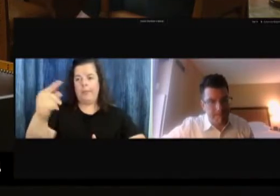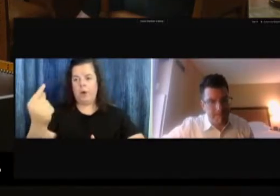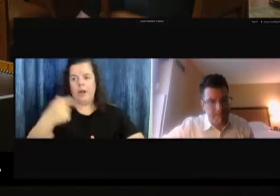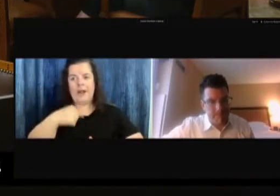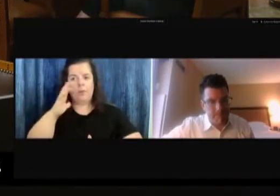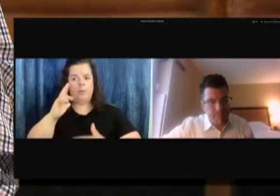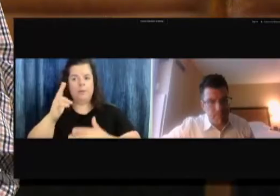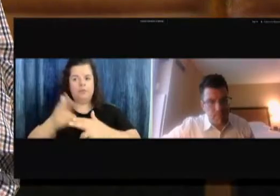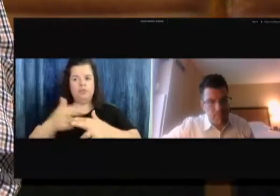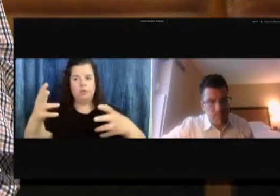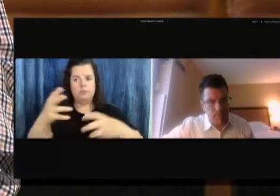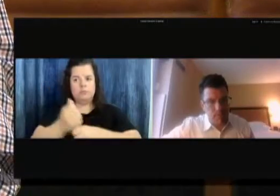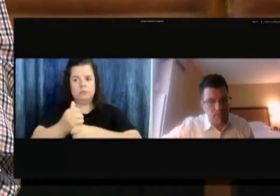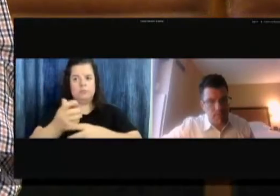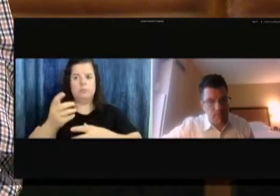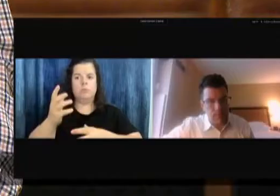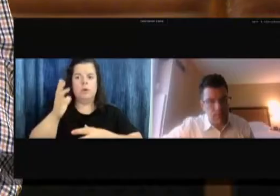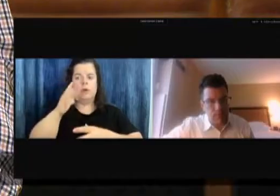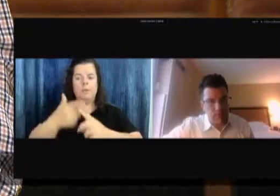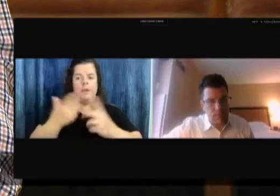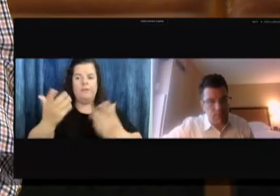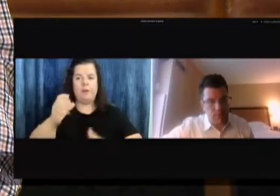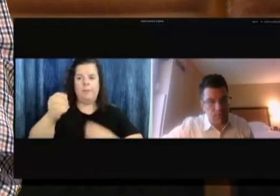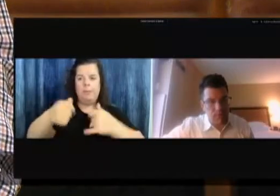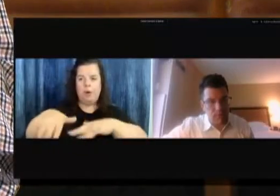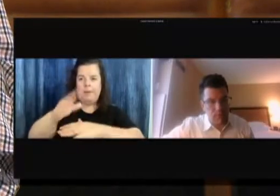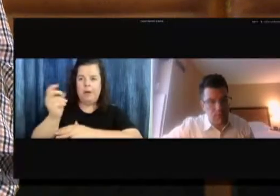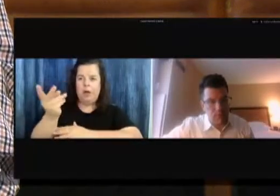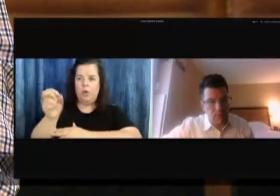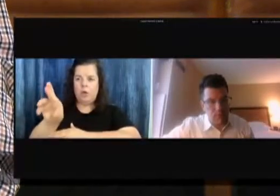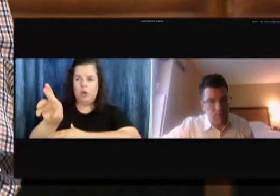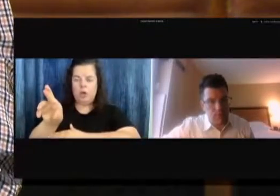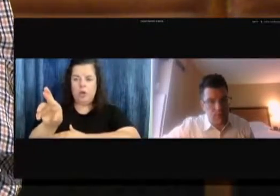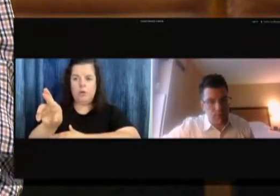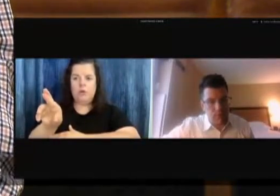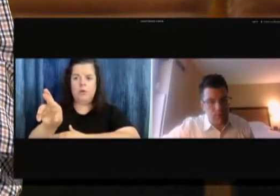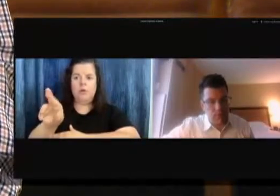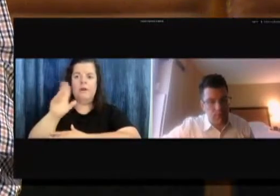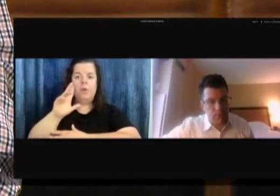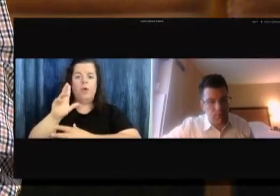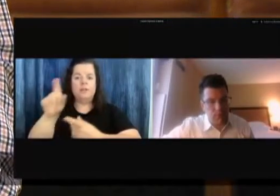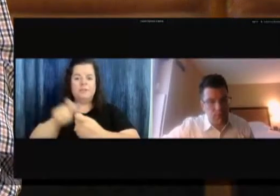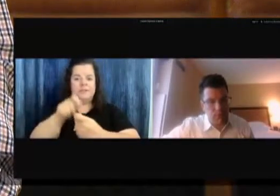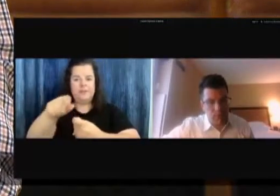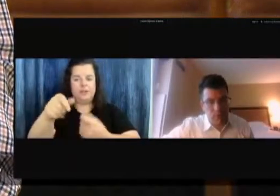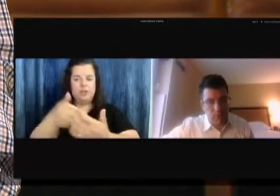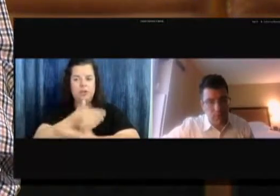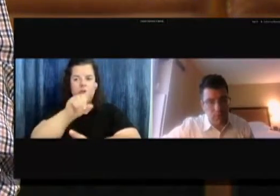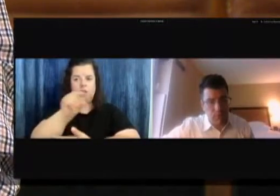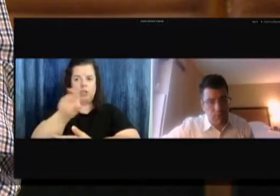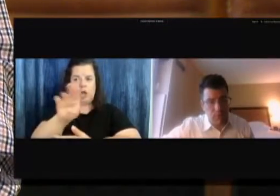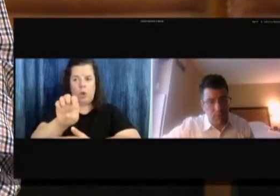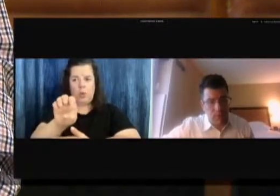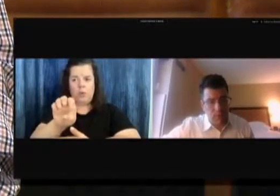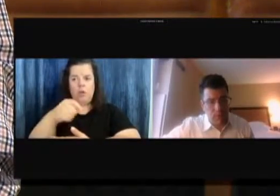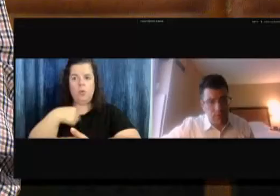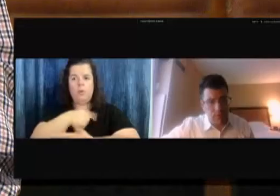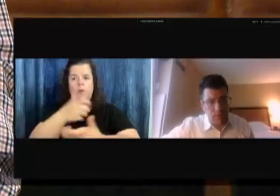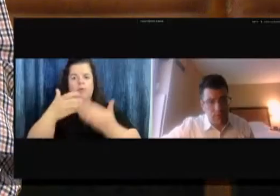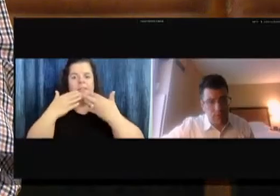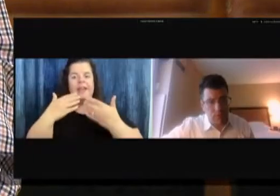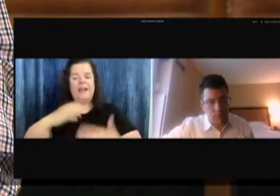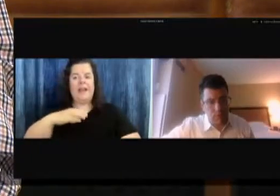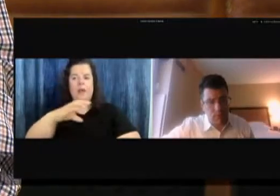brief. I'm here on behalf of the property owners that are the subject of this rezone, and we just wanted to thank council for their